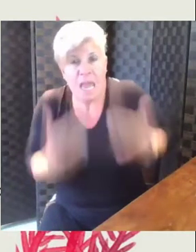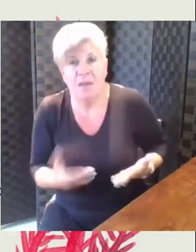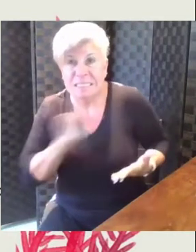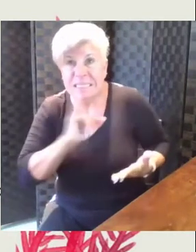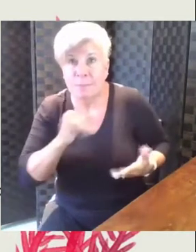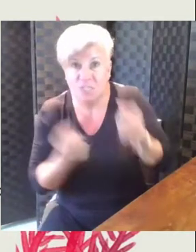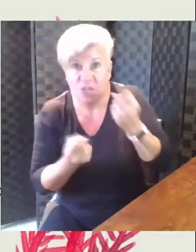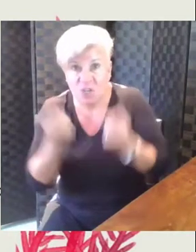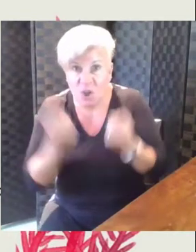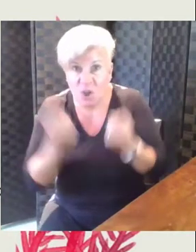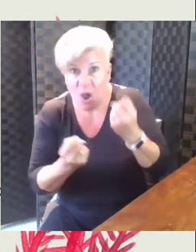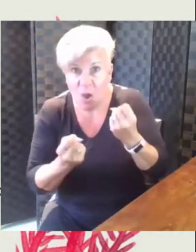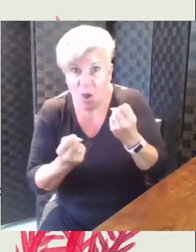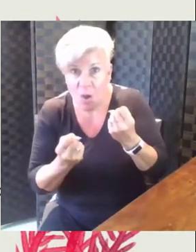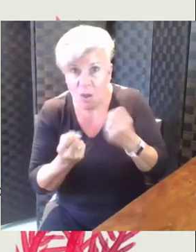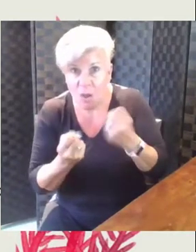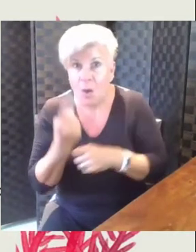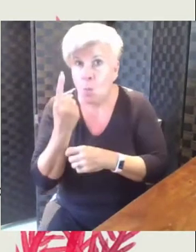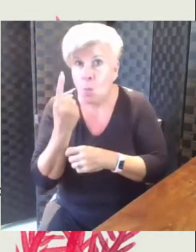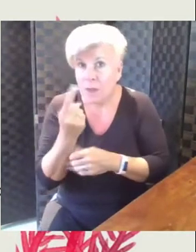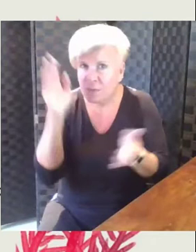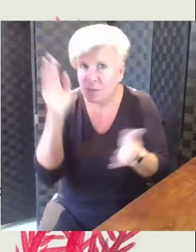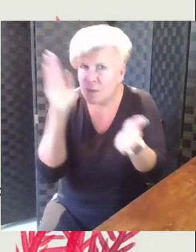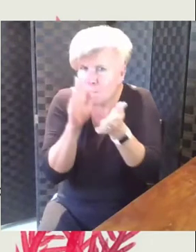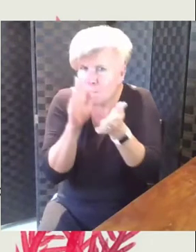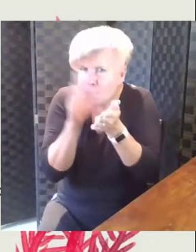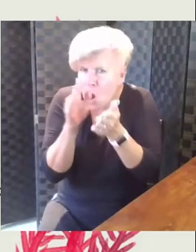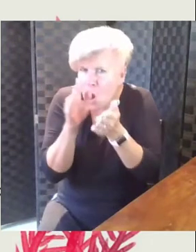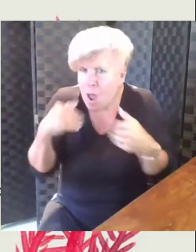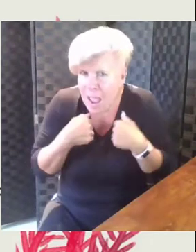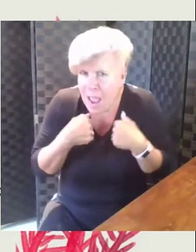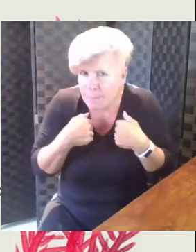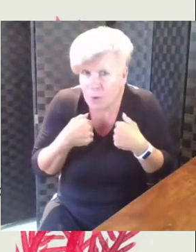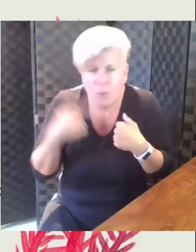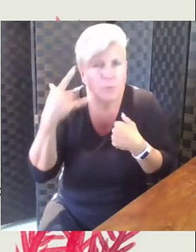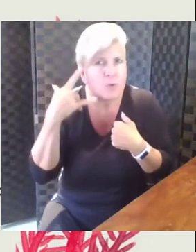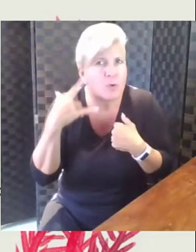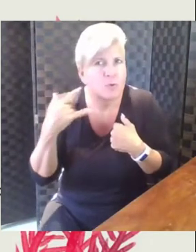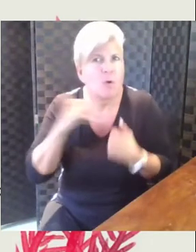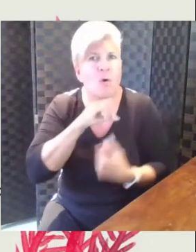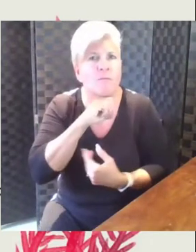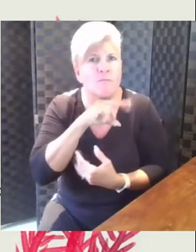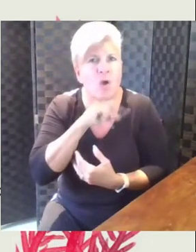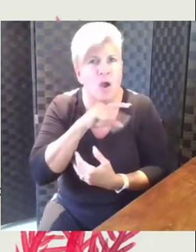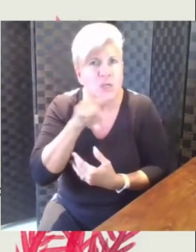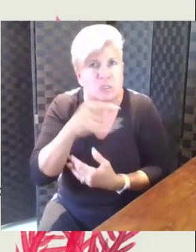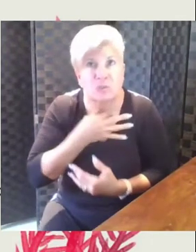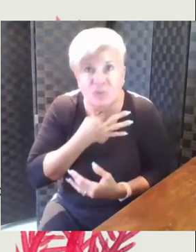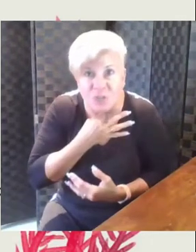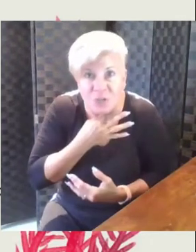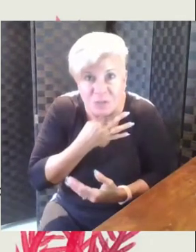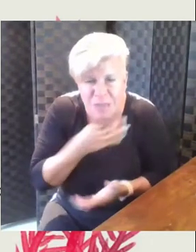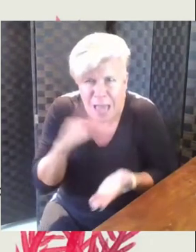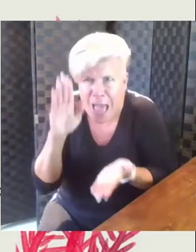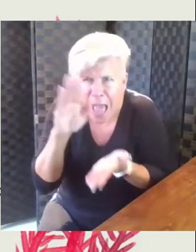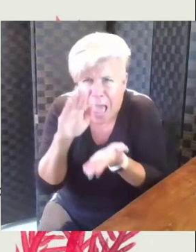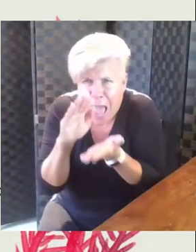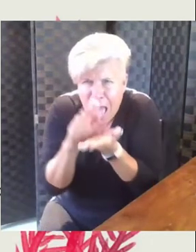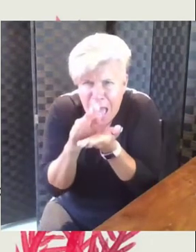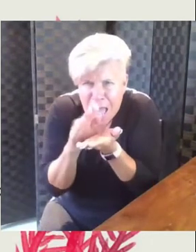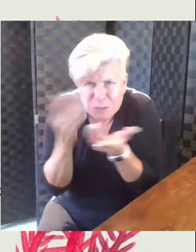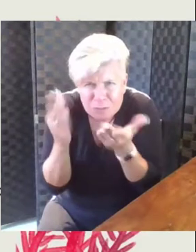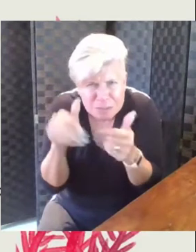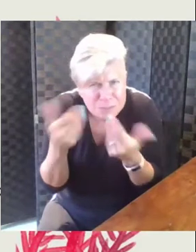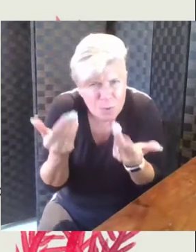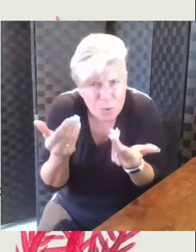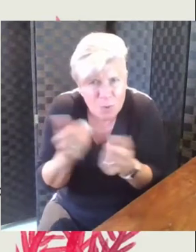as a car. One of the smallest animals is the gold frog. Are you curious how small it